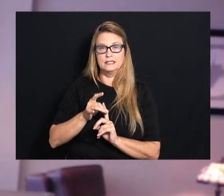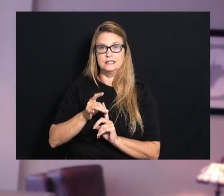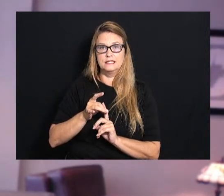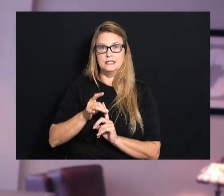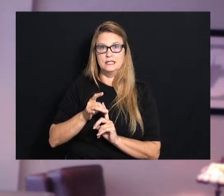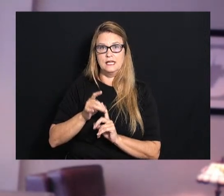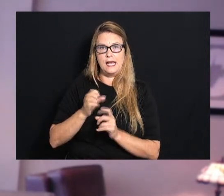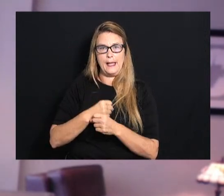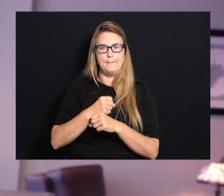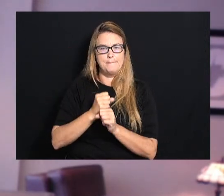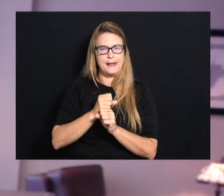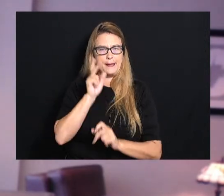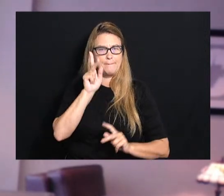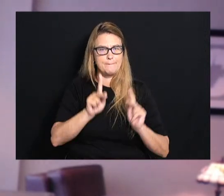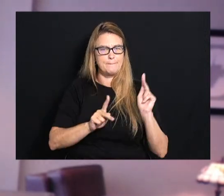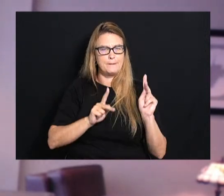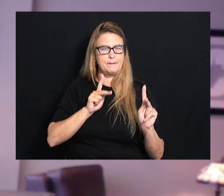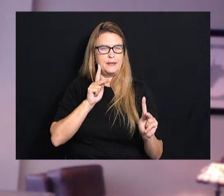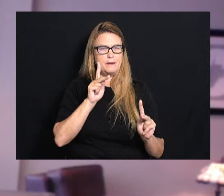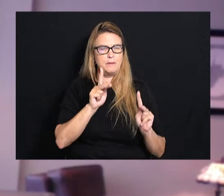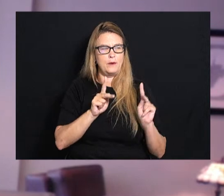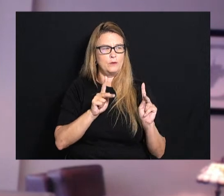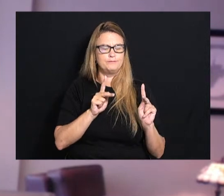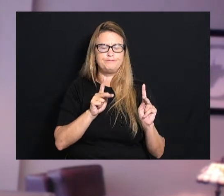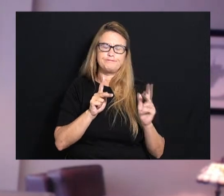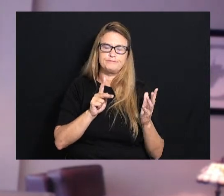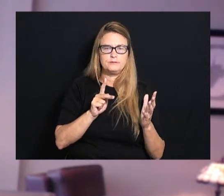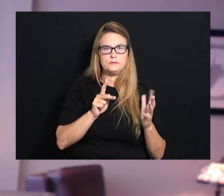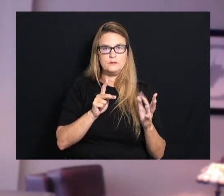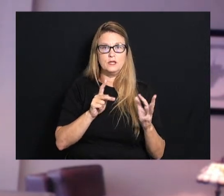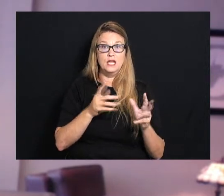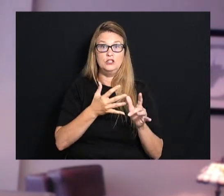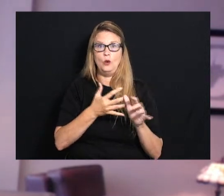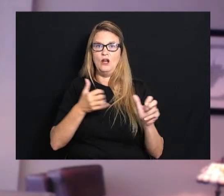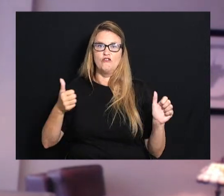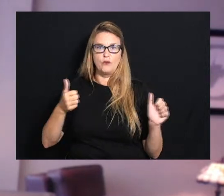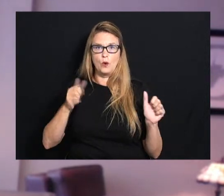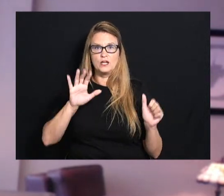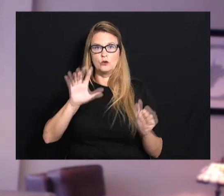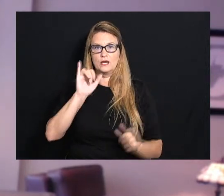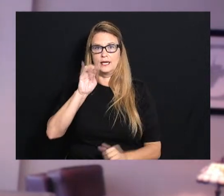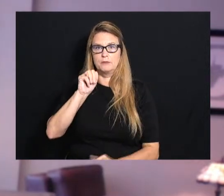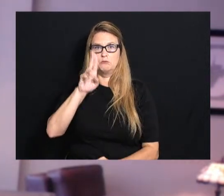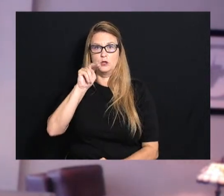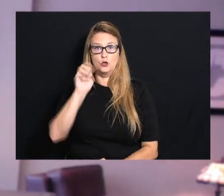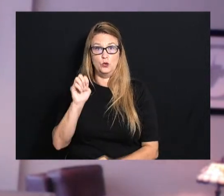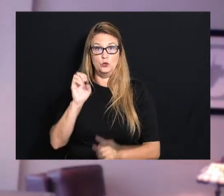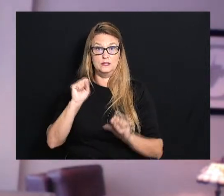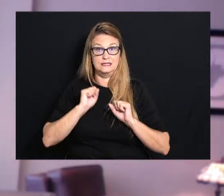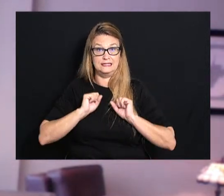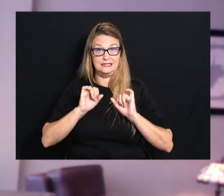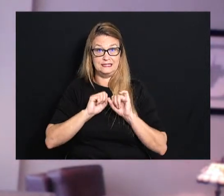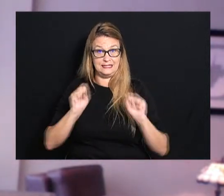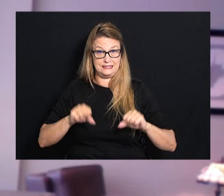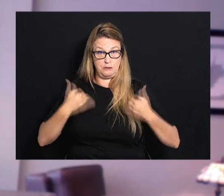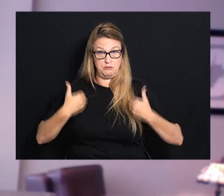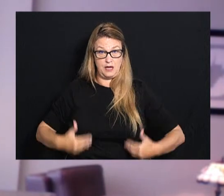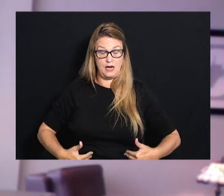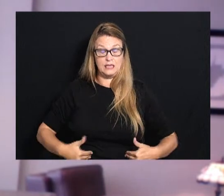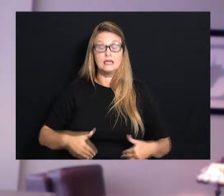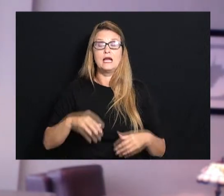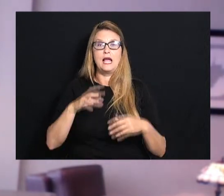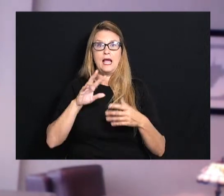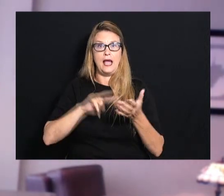a very unique ability to avoid the immune system and to multiply in people's bodies. So our